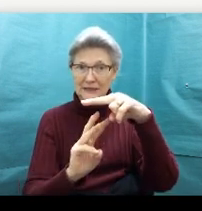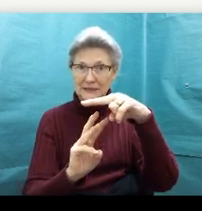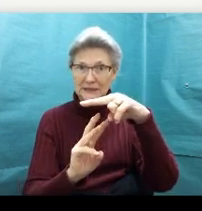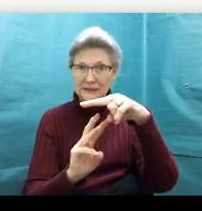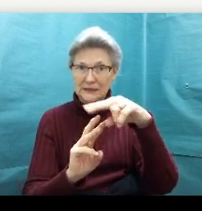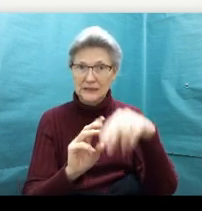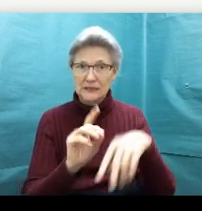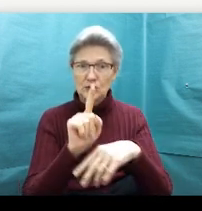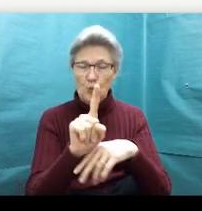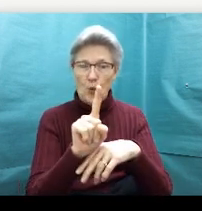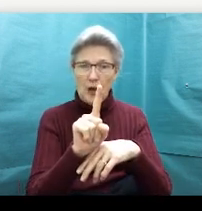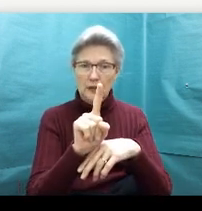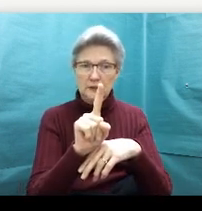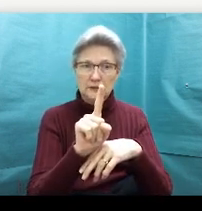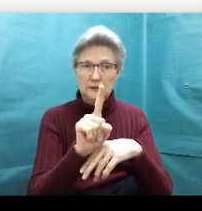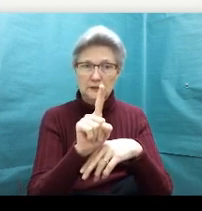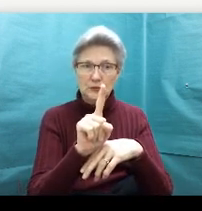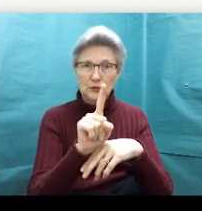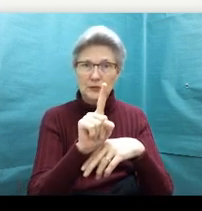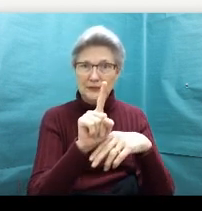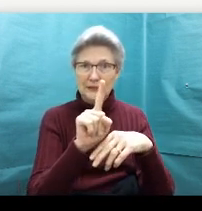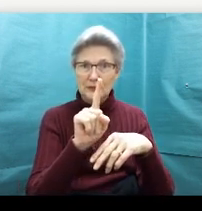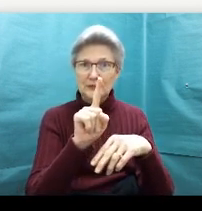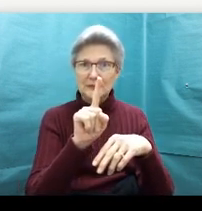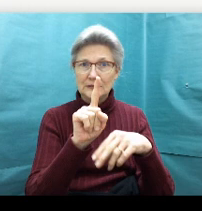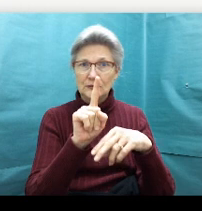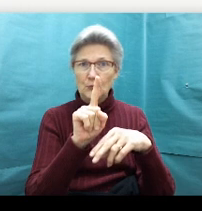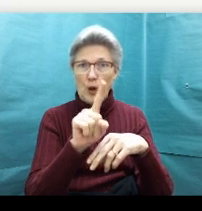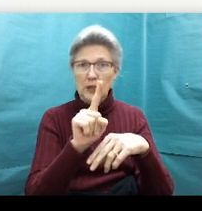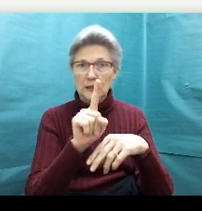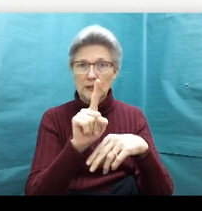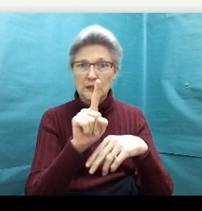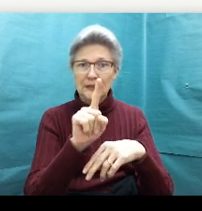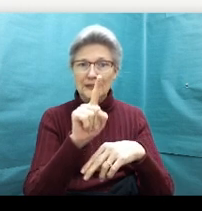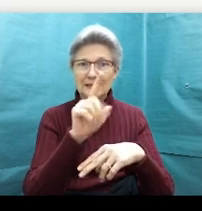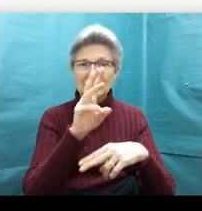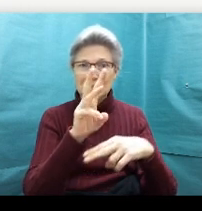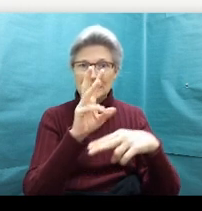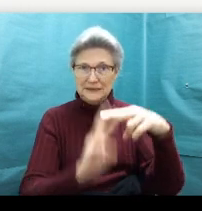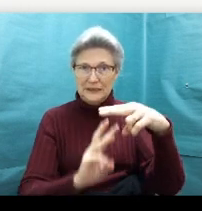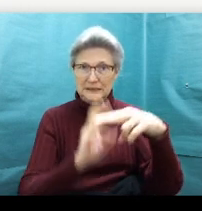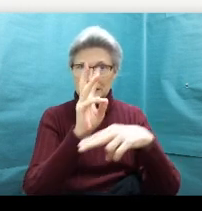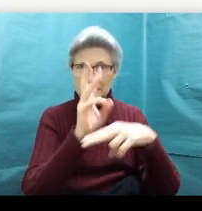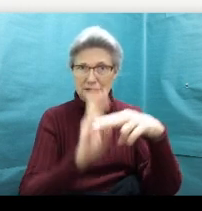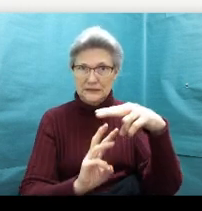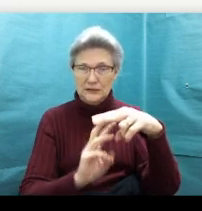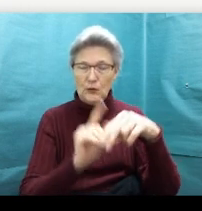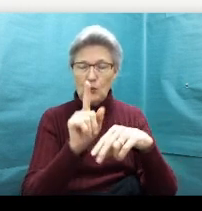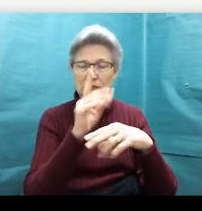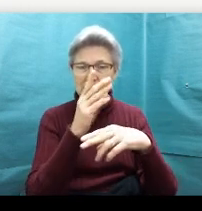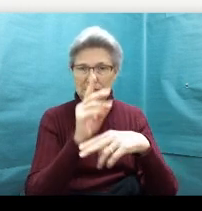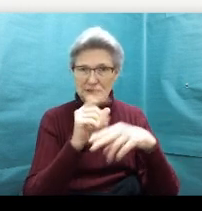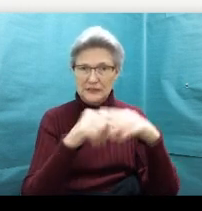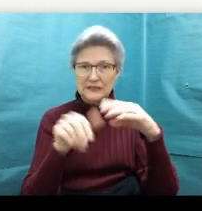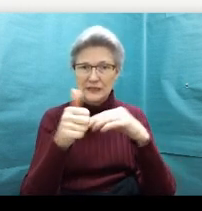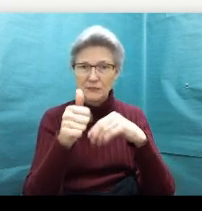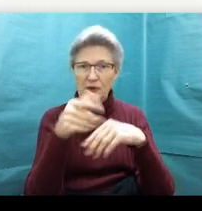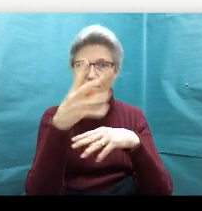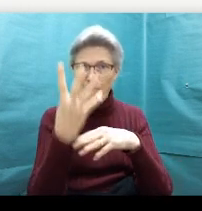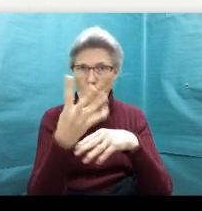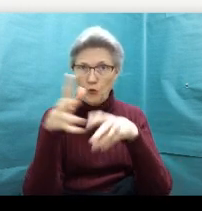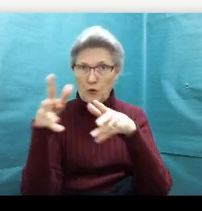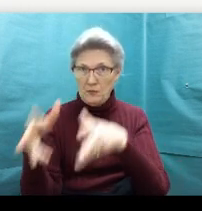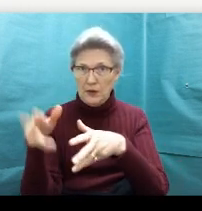6 is, there's only 1 6 that can go into 10. And then I have 4 remaining, but that 4